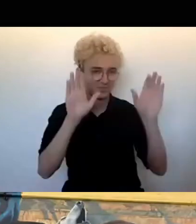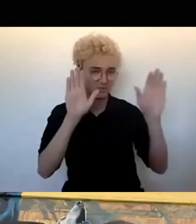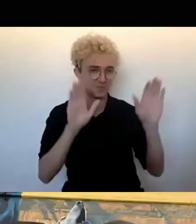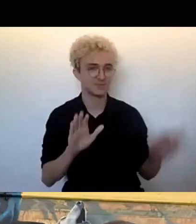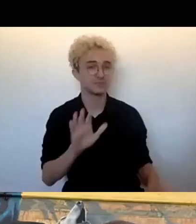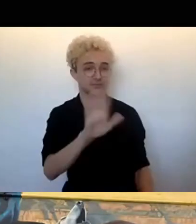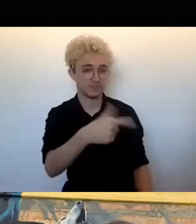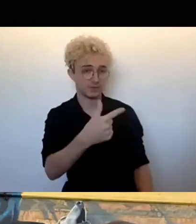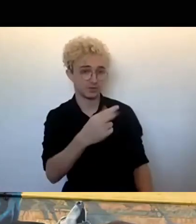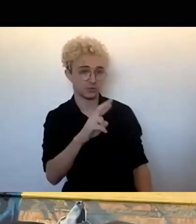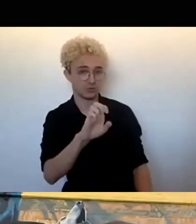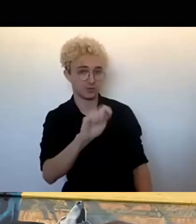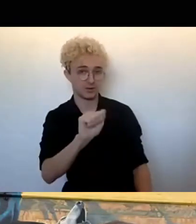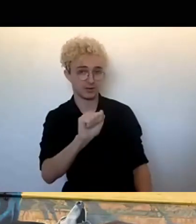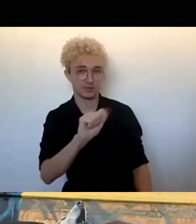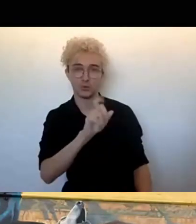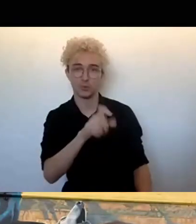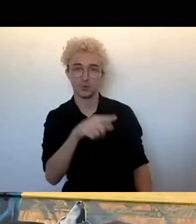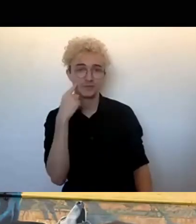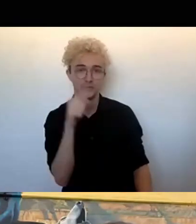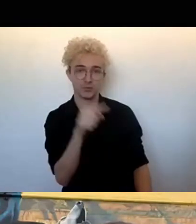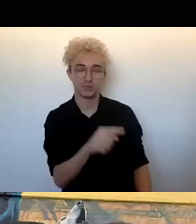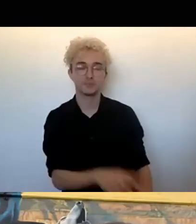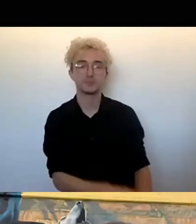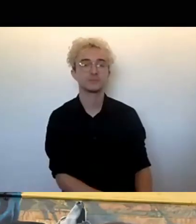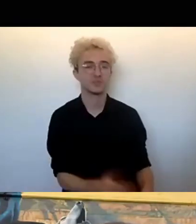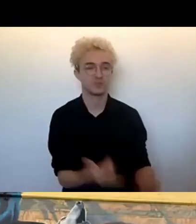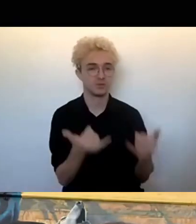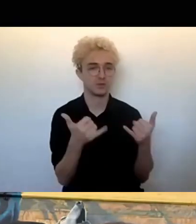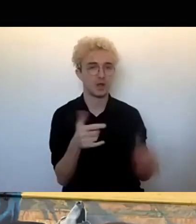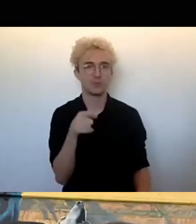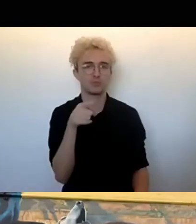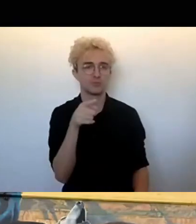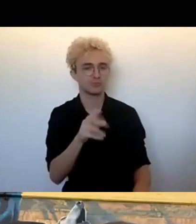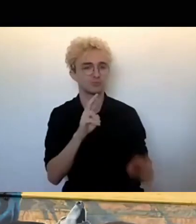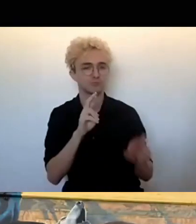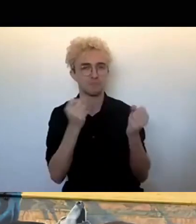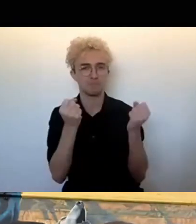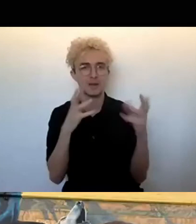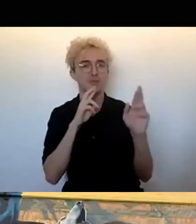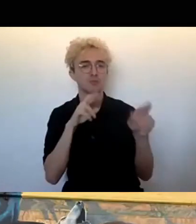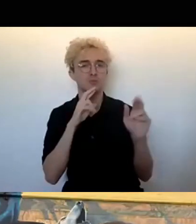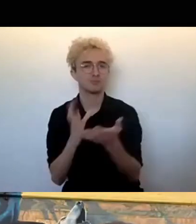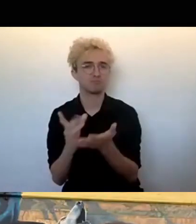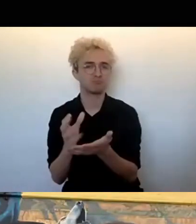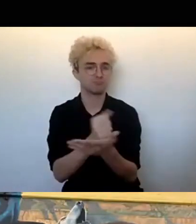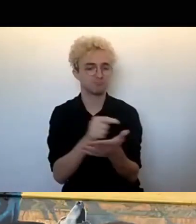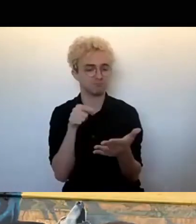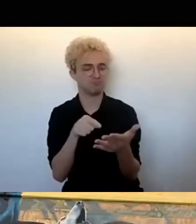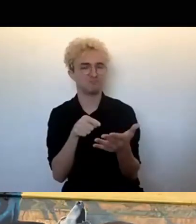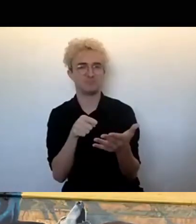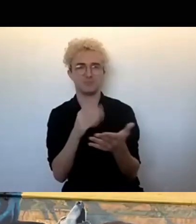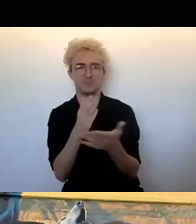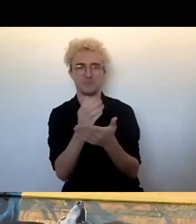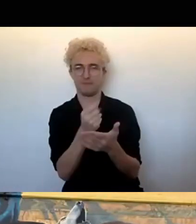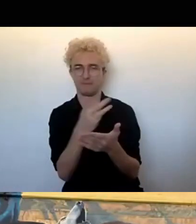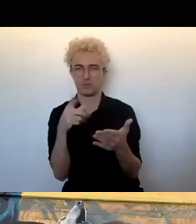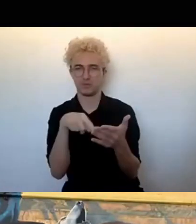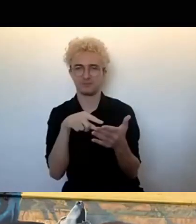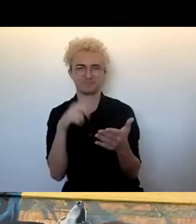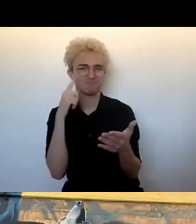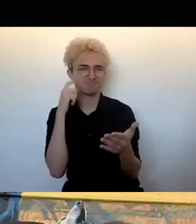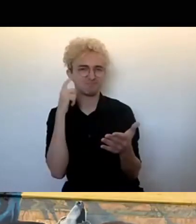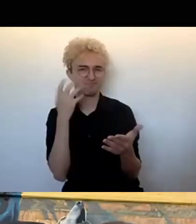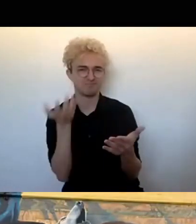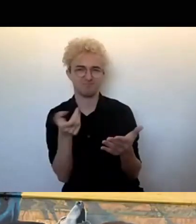you. So now that you have all of those reports, and clearly quite a few of them are suspect, we have a lot of members in the audience who'd